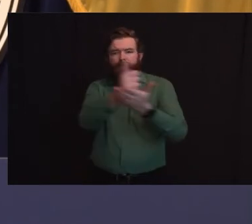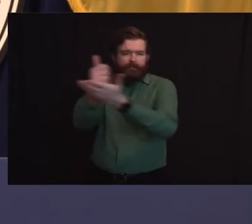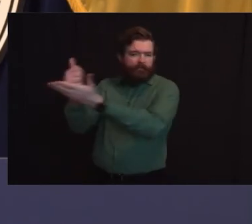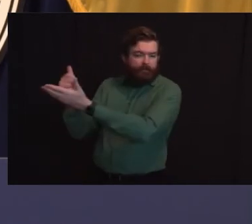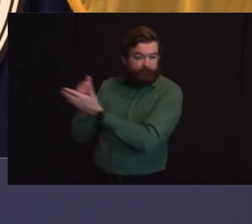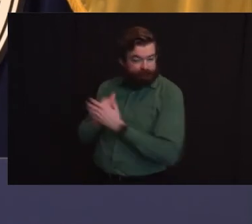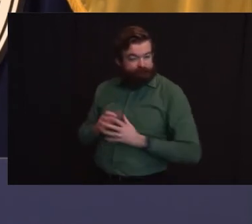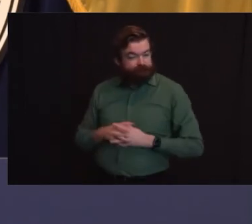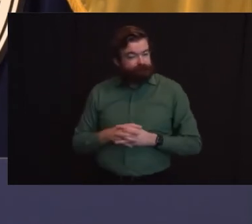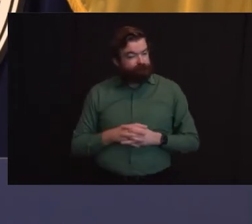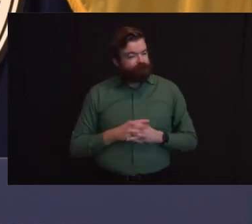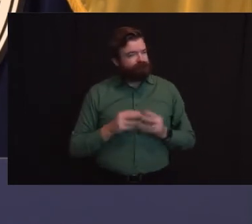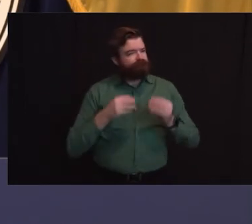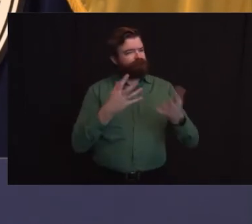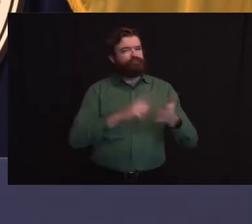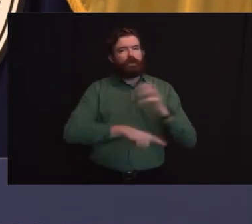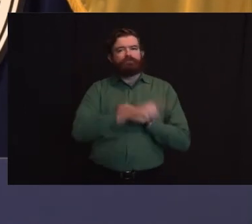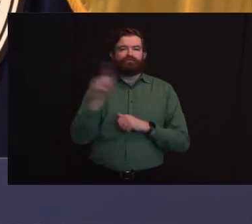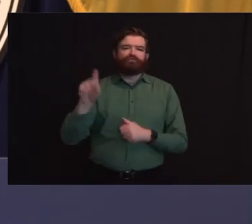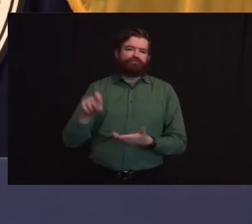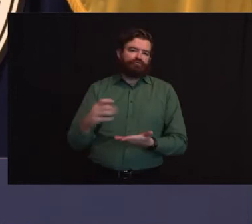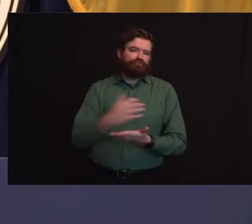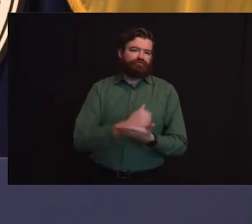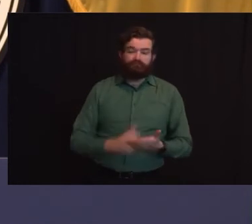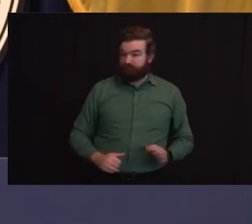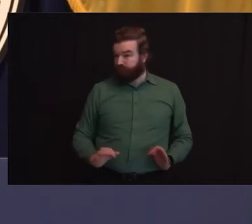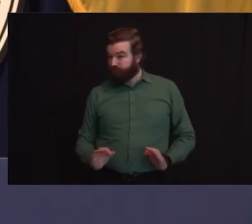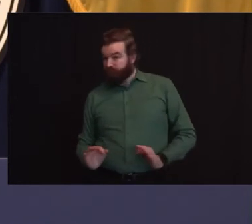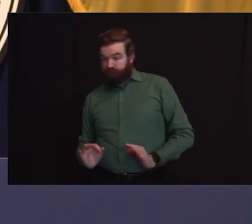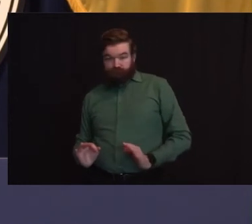sir? You're good? Okay. Please.